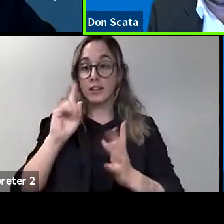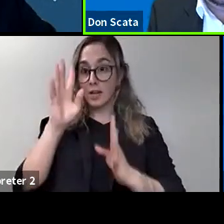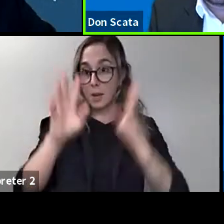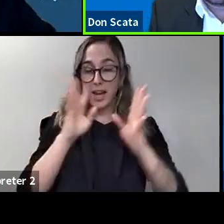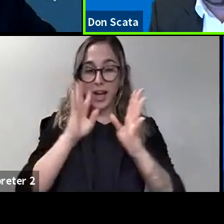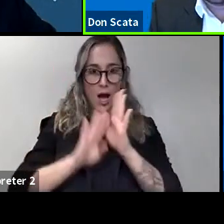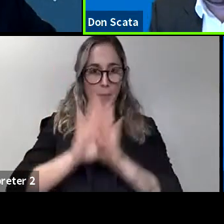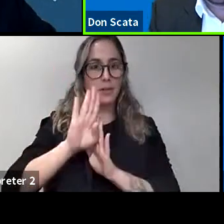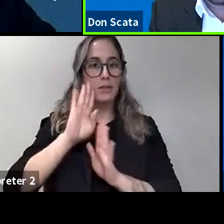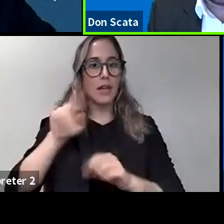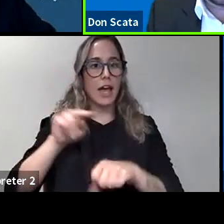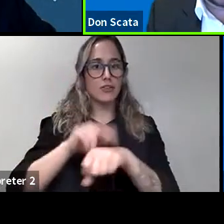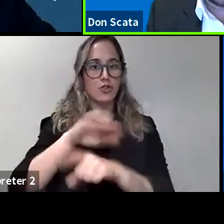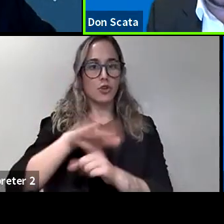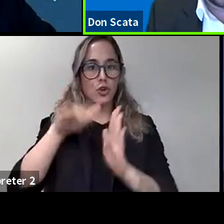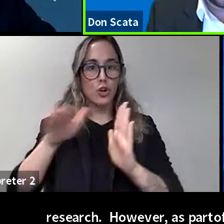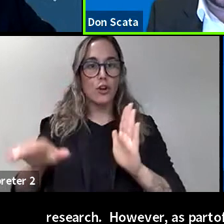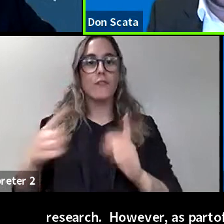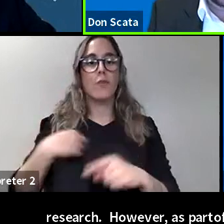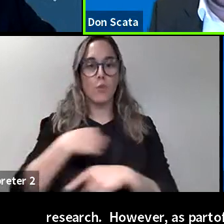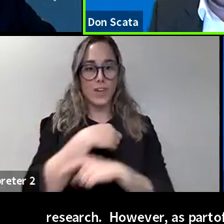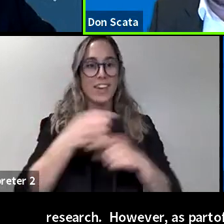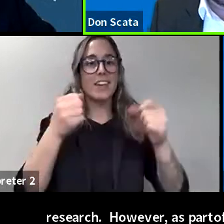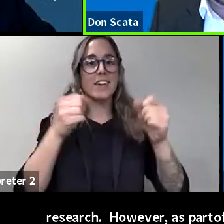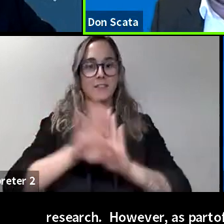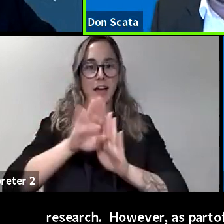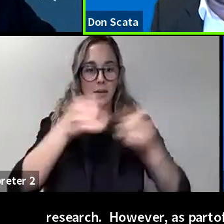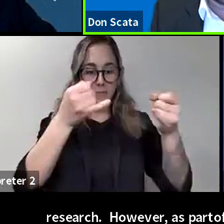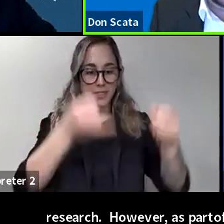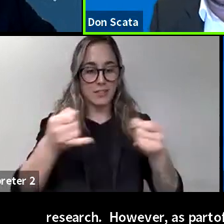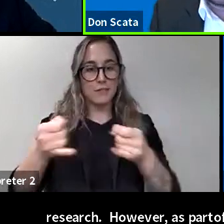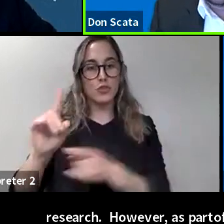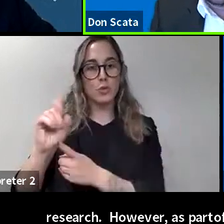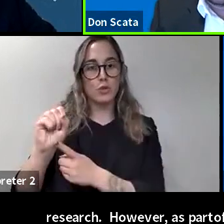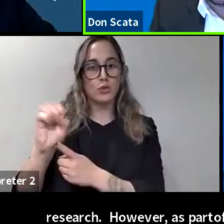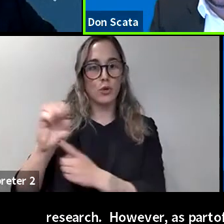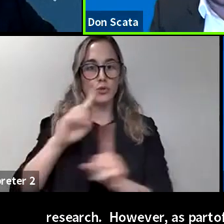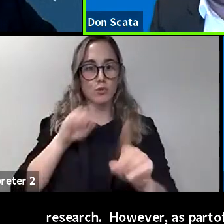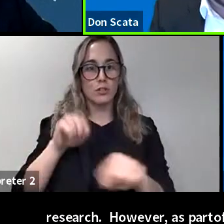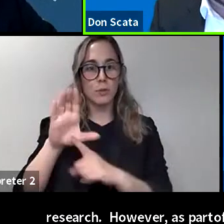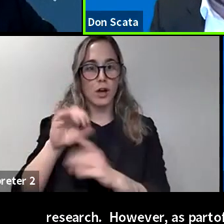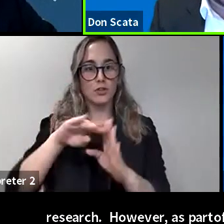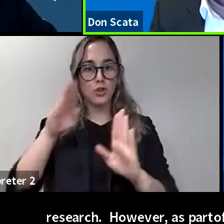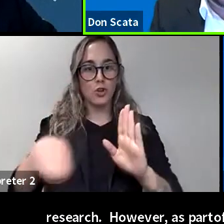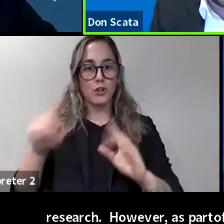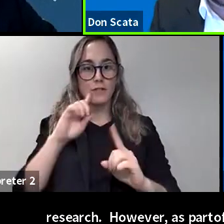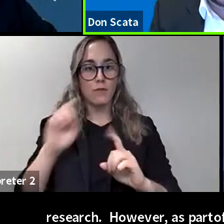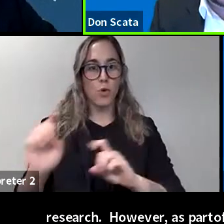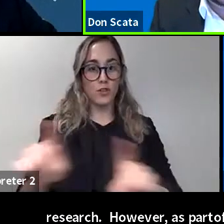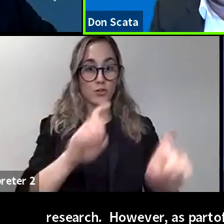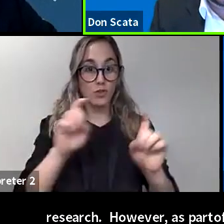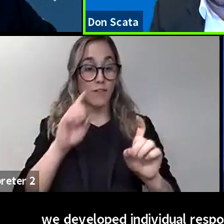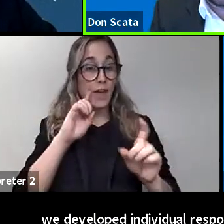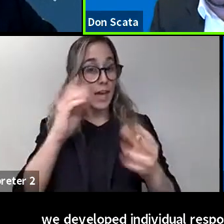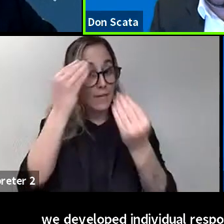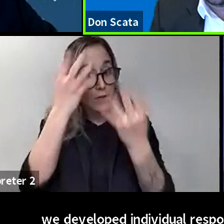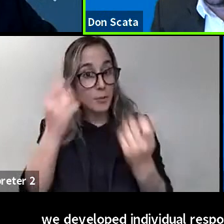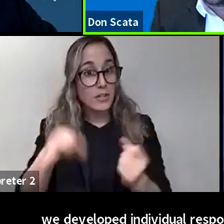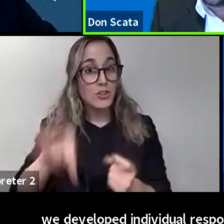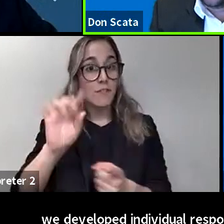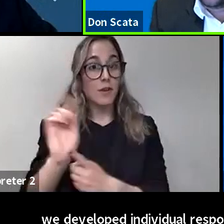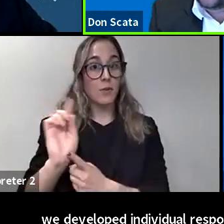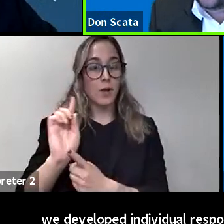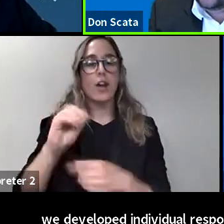develop individual dose response curves for each of the 20 airports that were surveyed. That information can be found in the survey